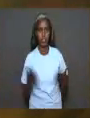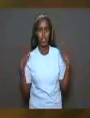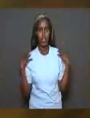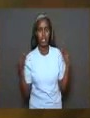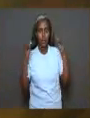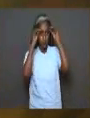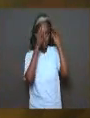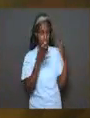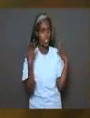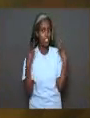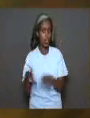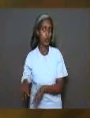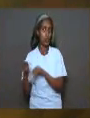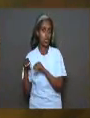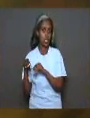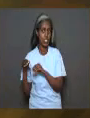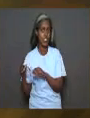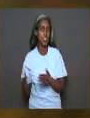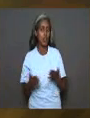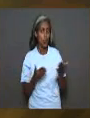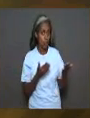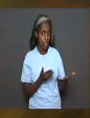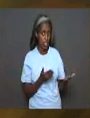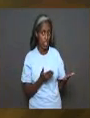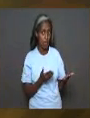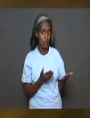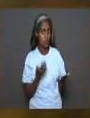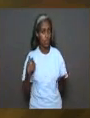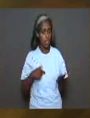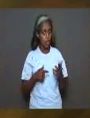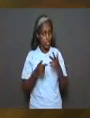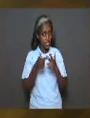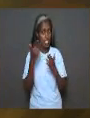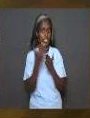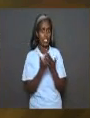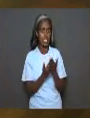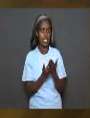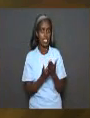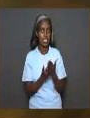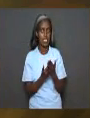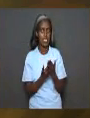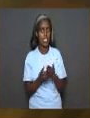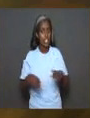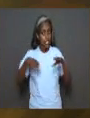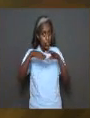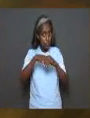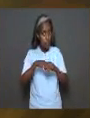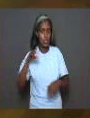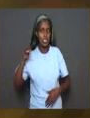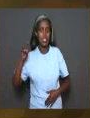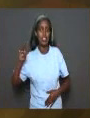Hello teacher, hello students. Welcome to our third lesson, Introducing